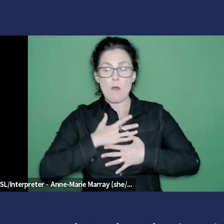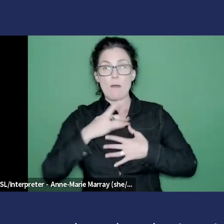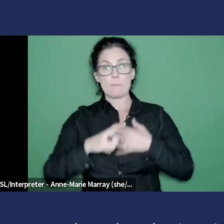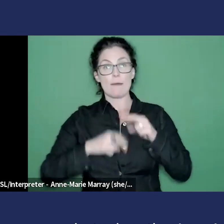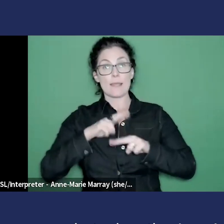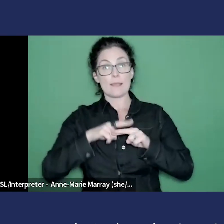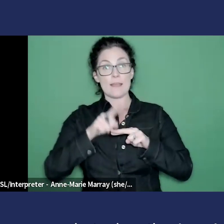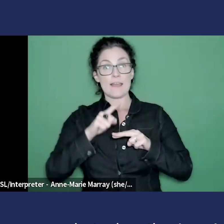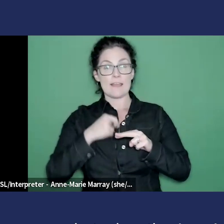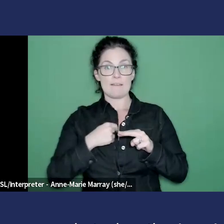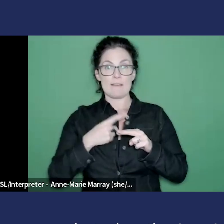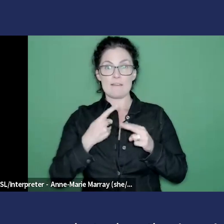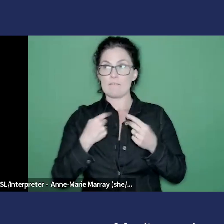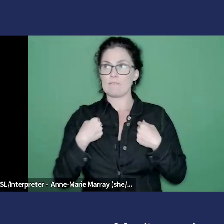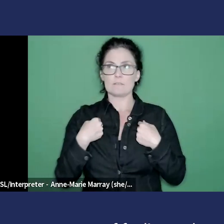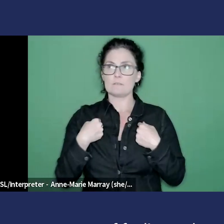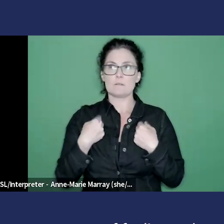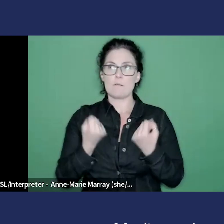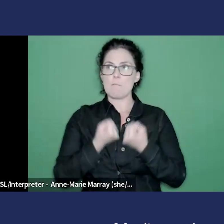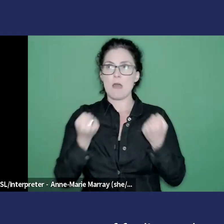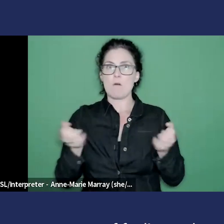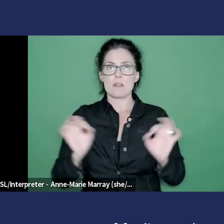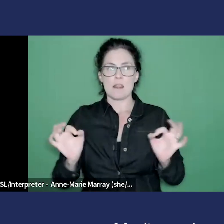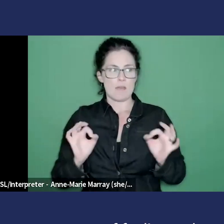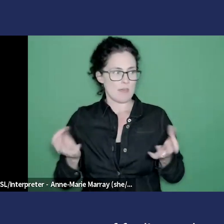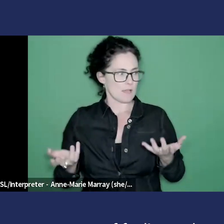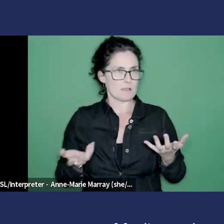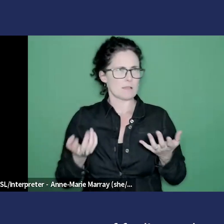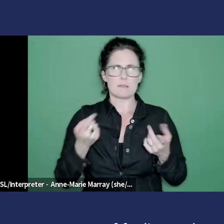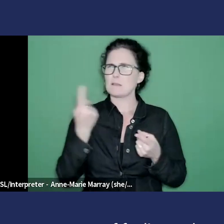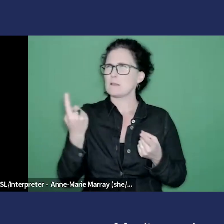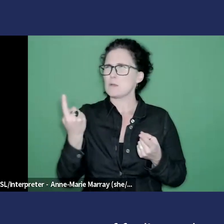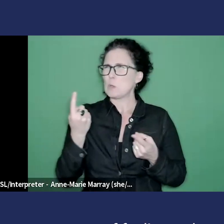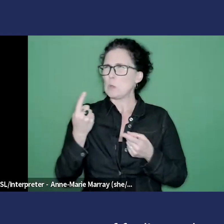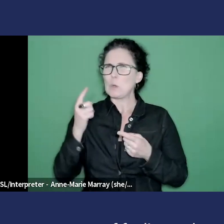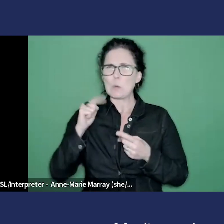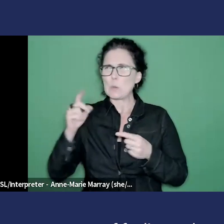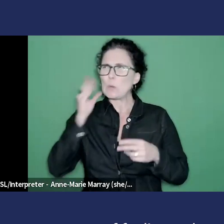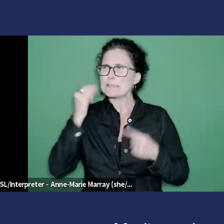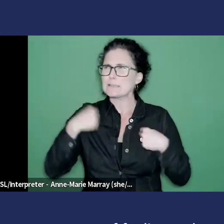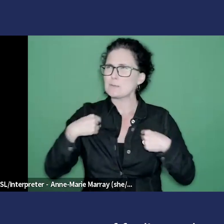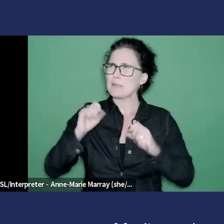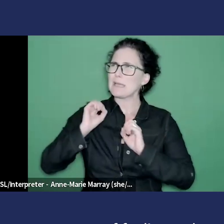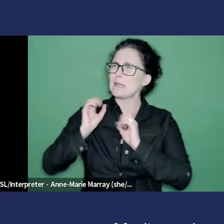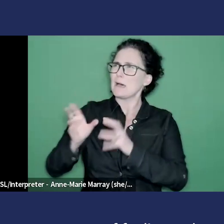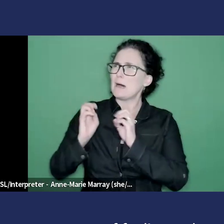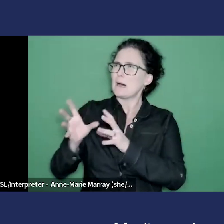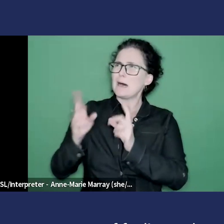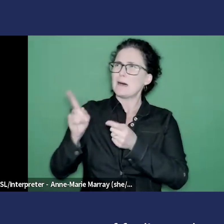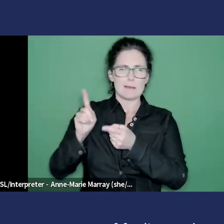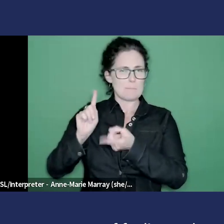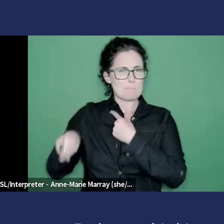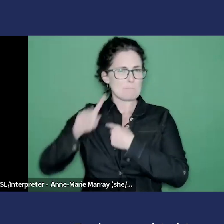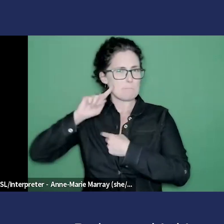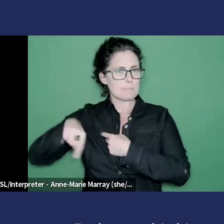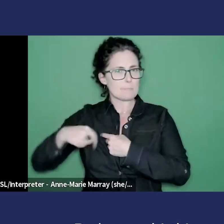the feeling powerlessness, so if you're feeling unheard or unseen, or there's lack of information be